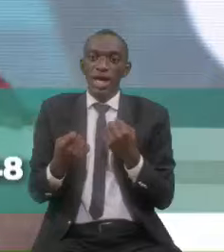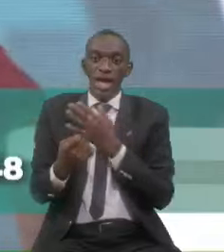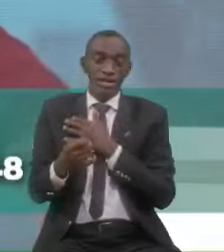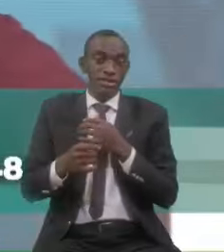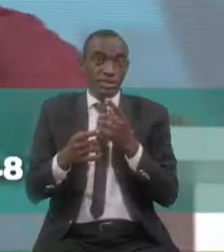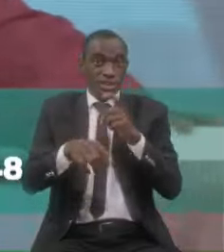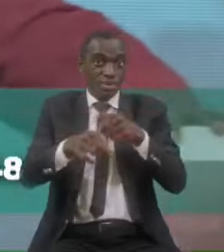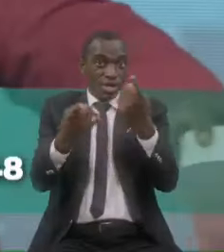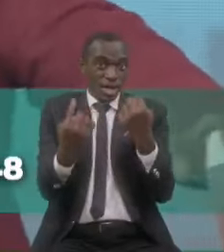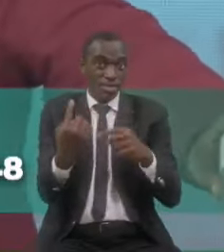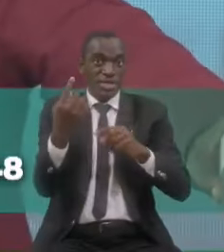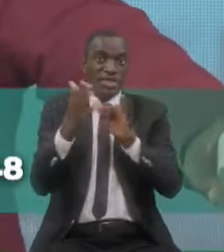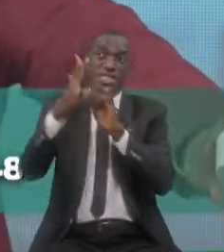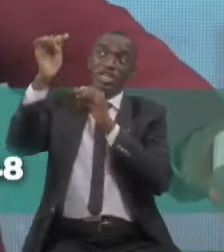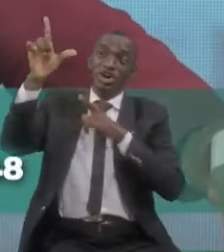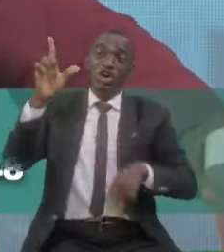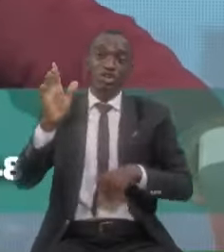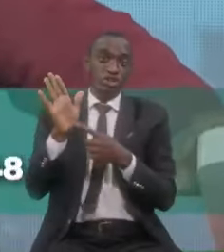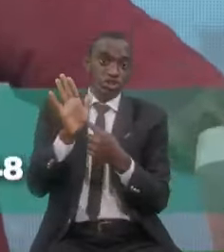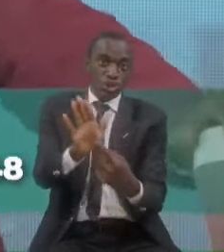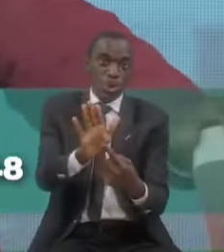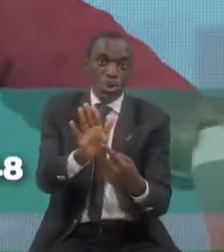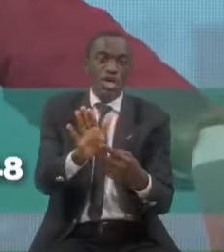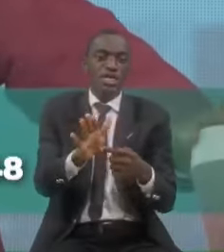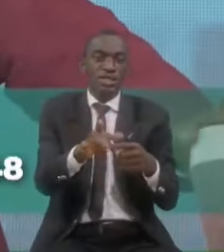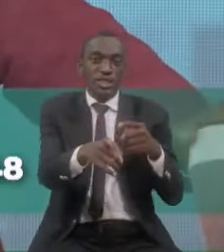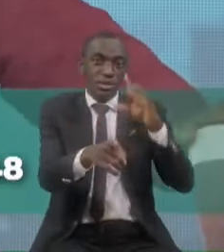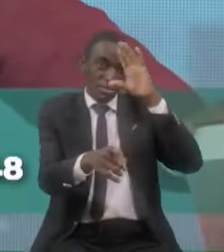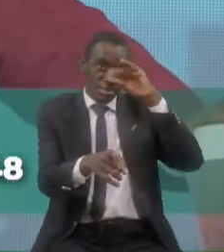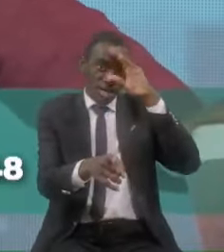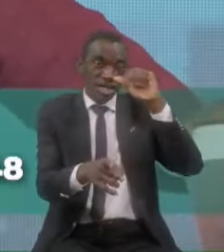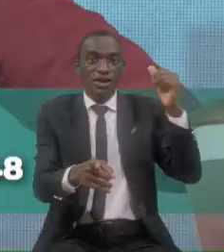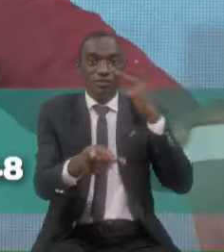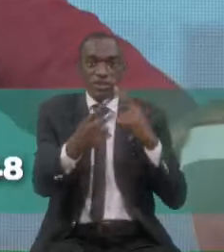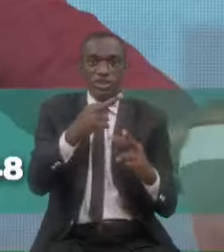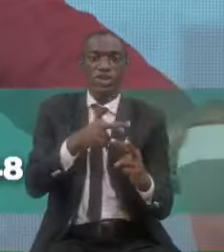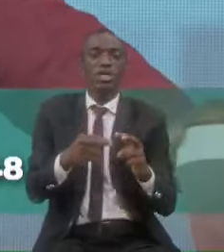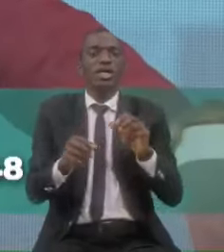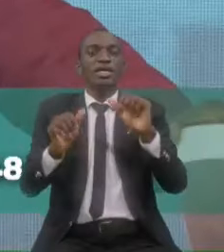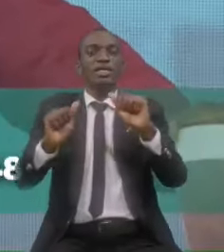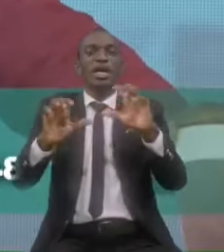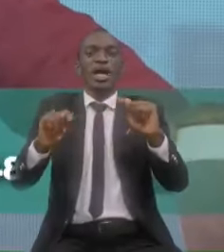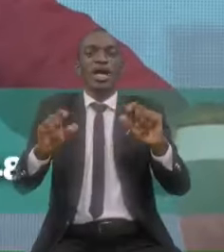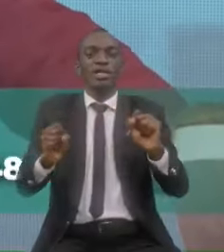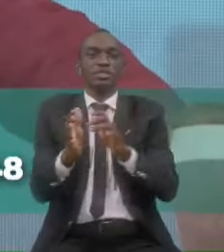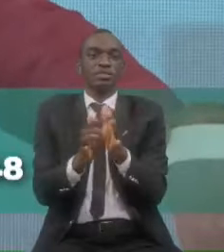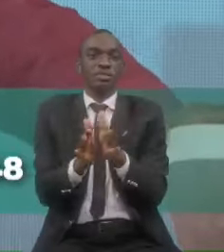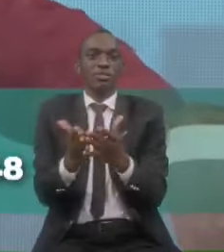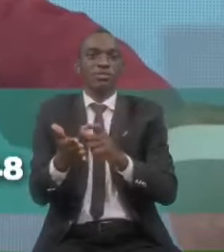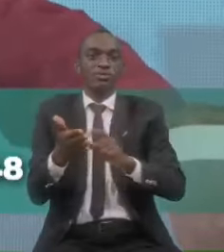showed him a vision. That's in Acts chapter 10. And the Lord